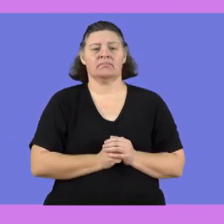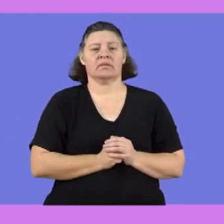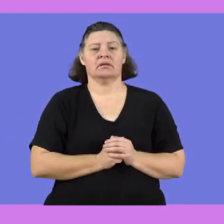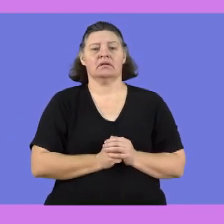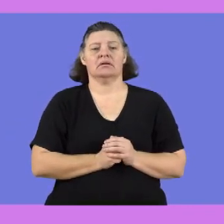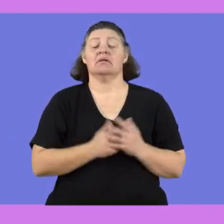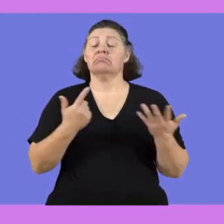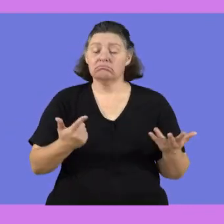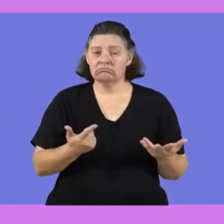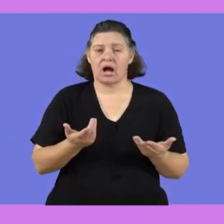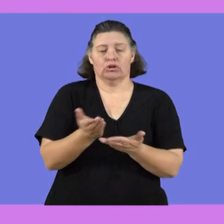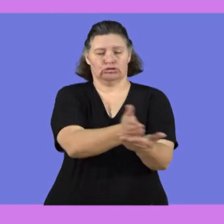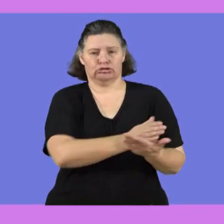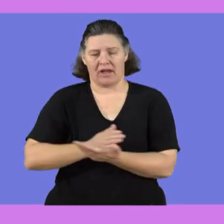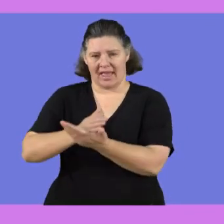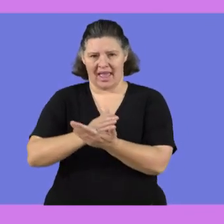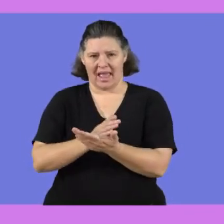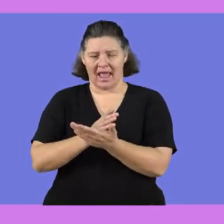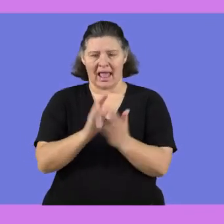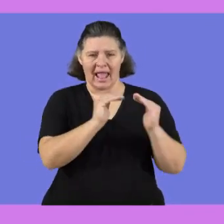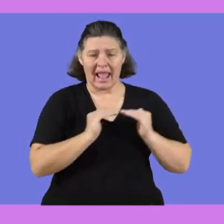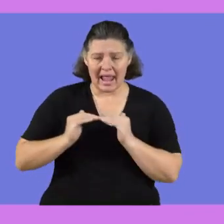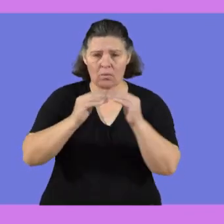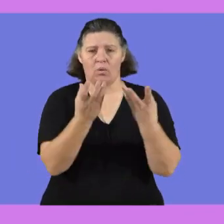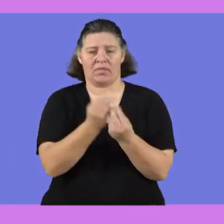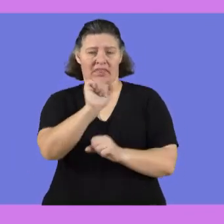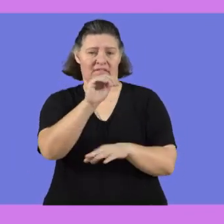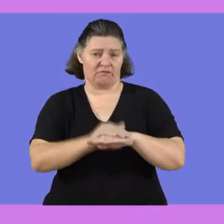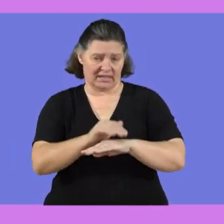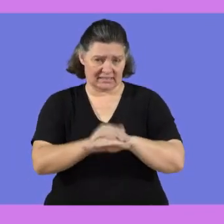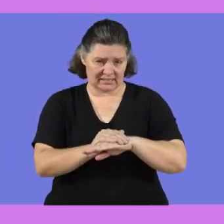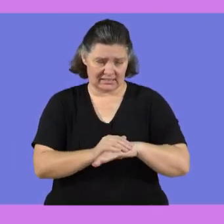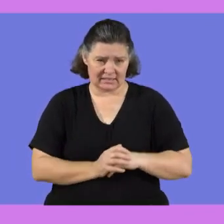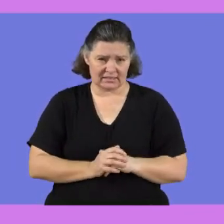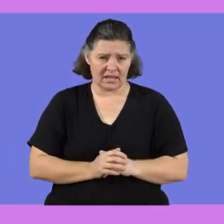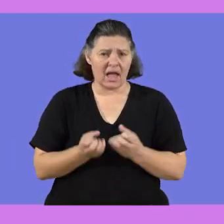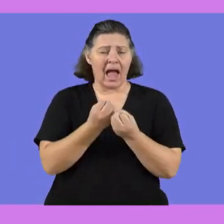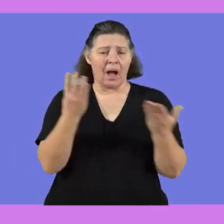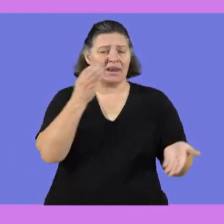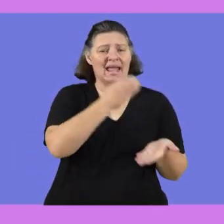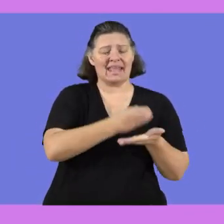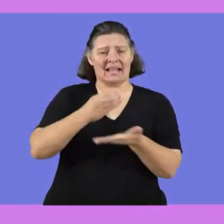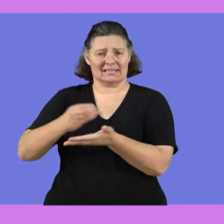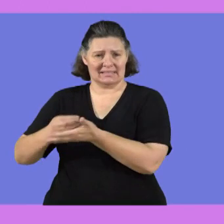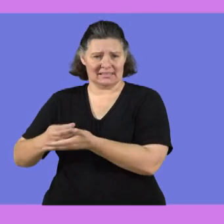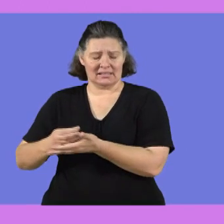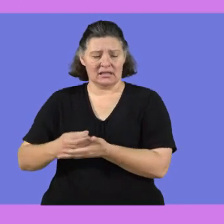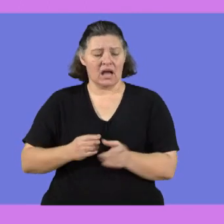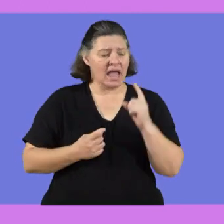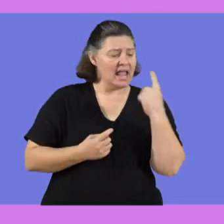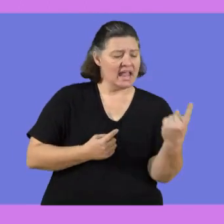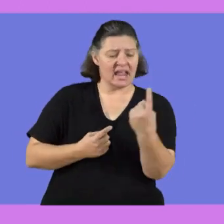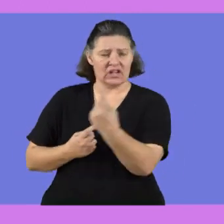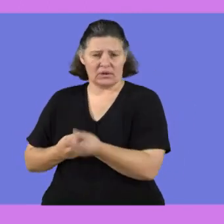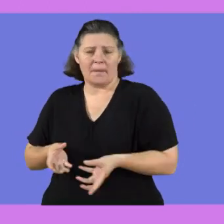is the same thing, and he will share the cans equally with his friends. How many cans will each one of